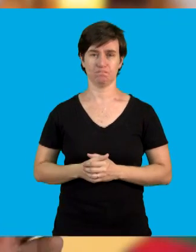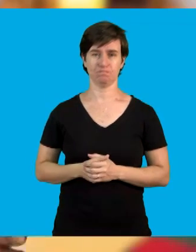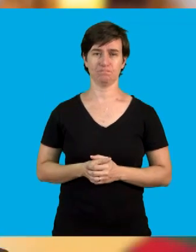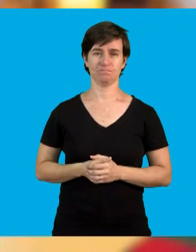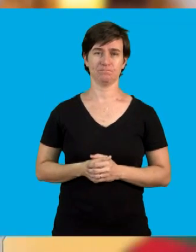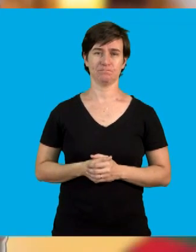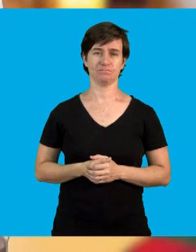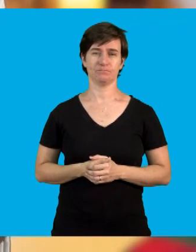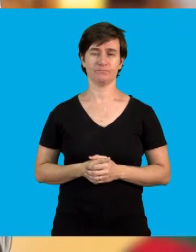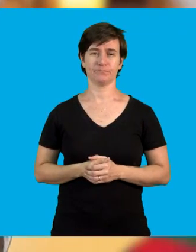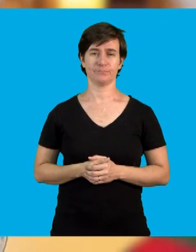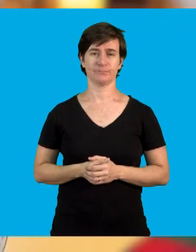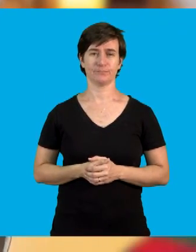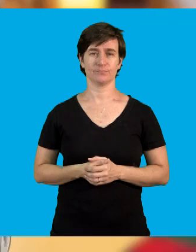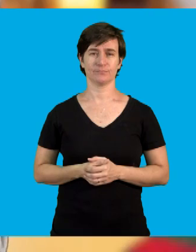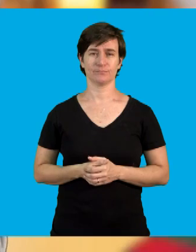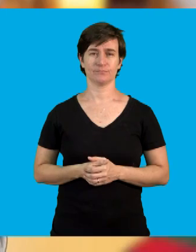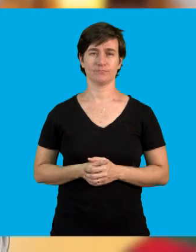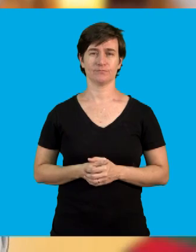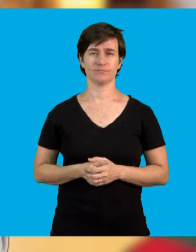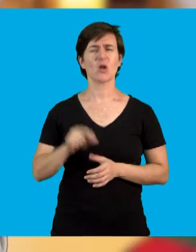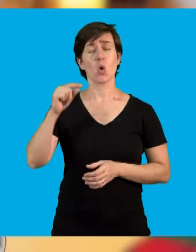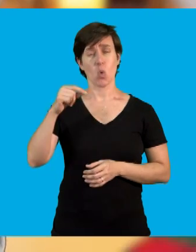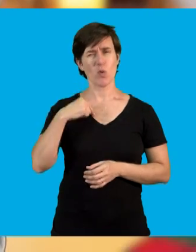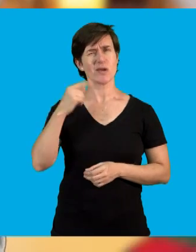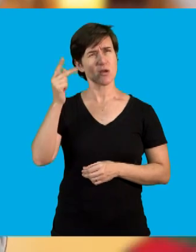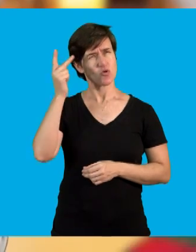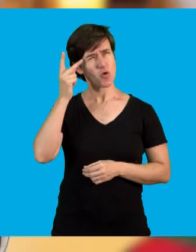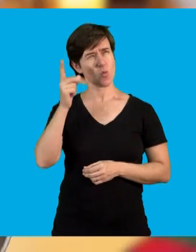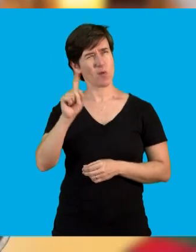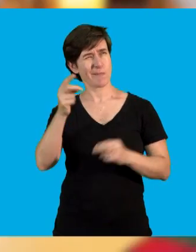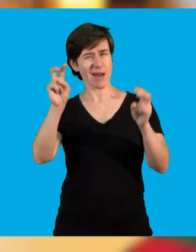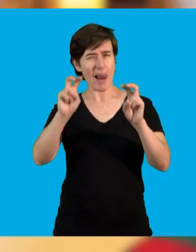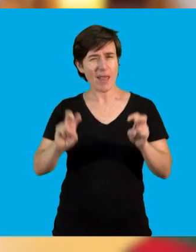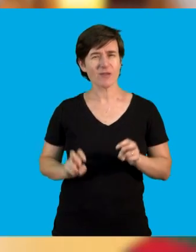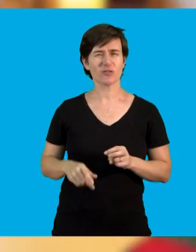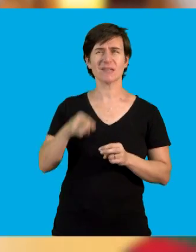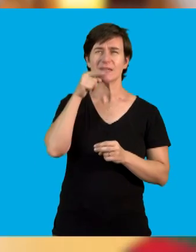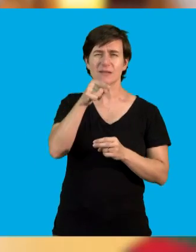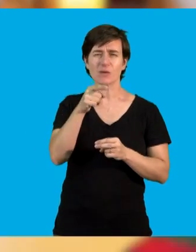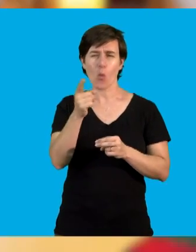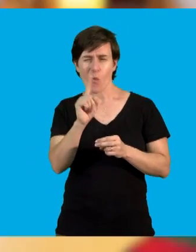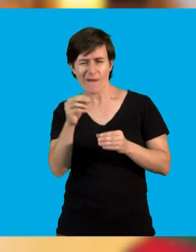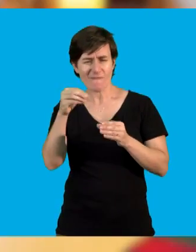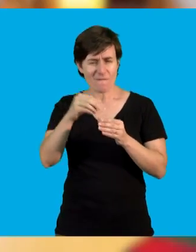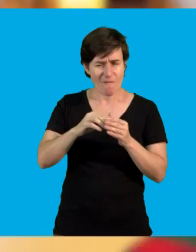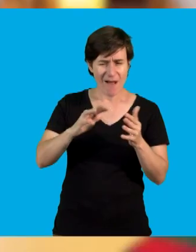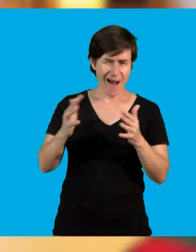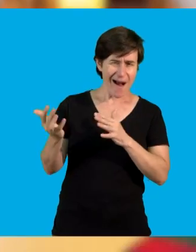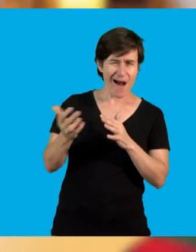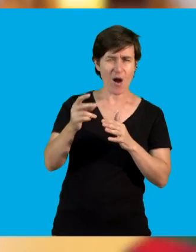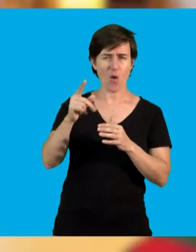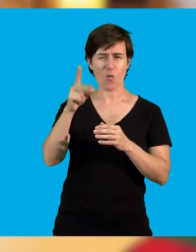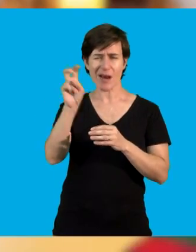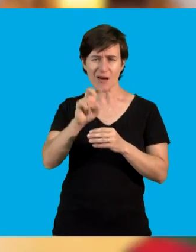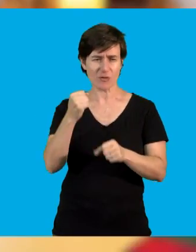In addition to that, there are certain things that we know about electricity, about what electricity entails and how it moves and how